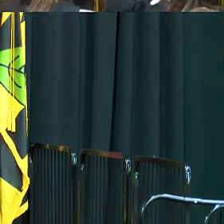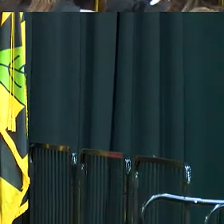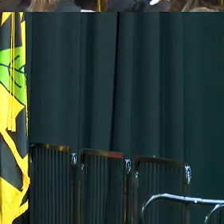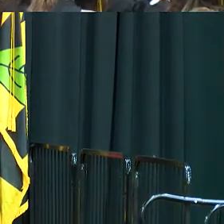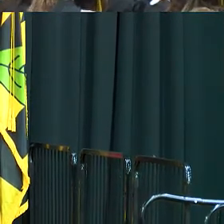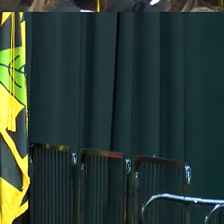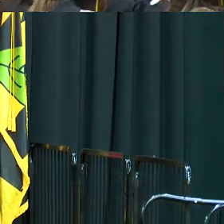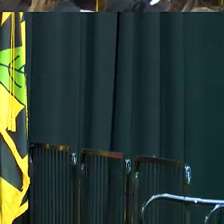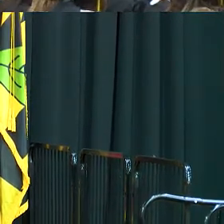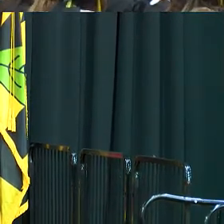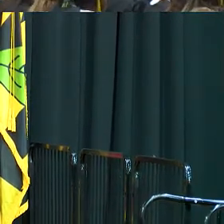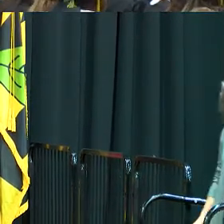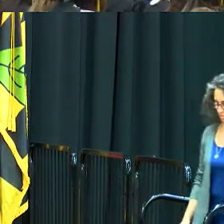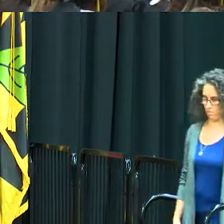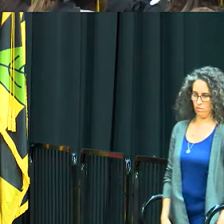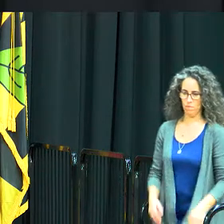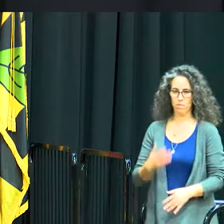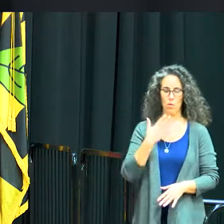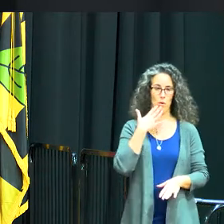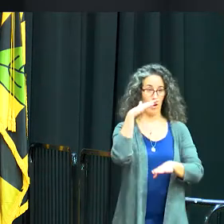Good afternoon.